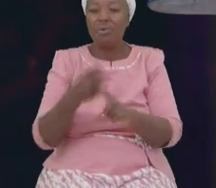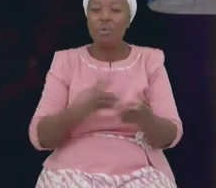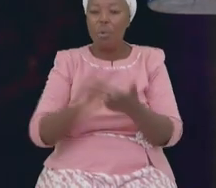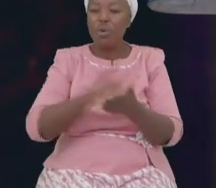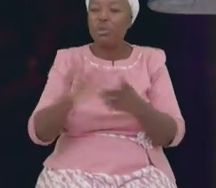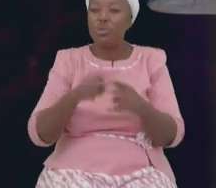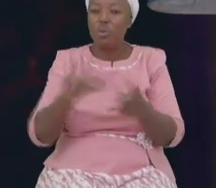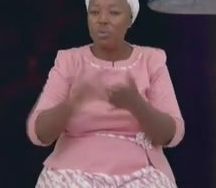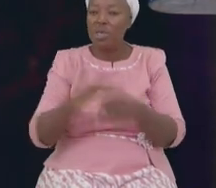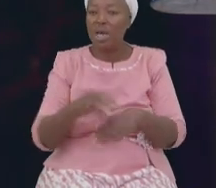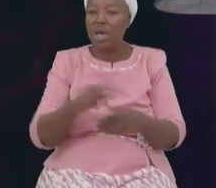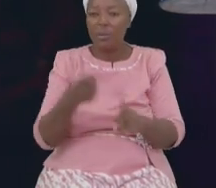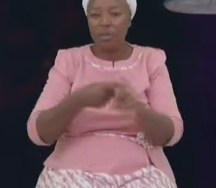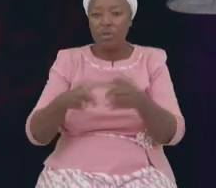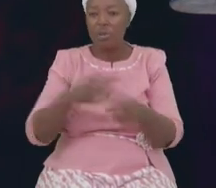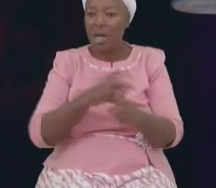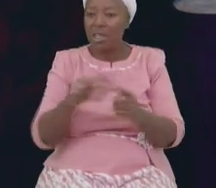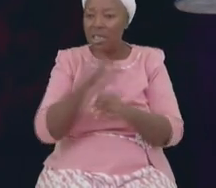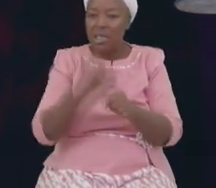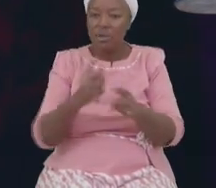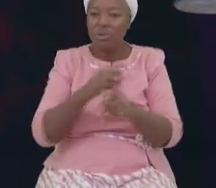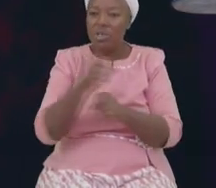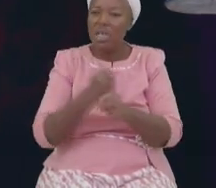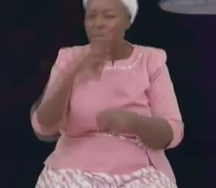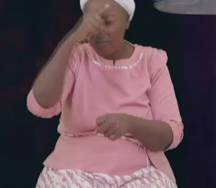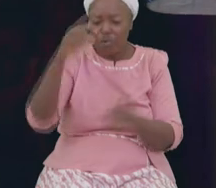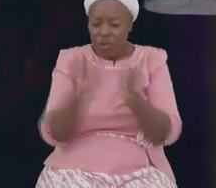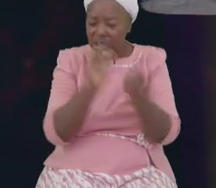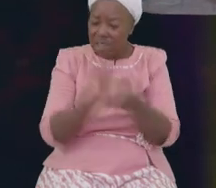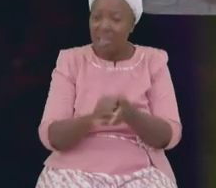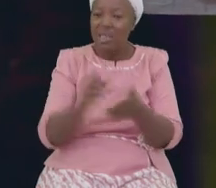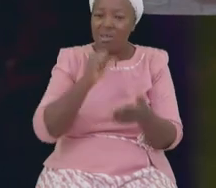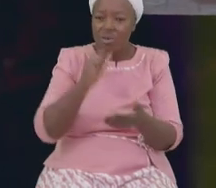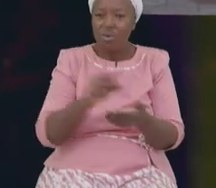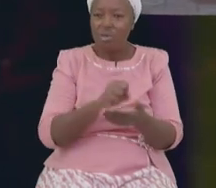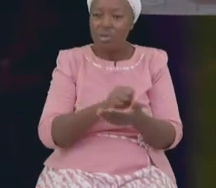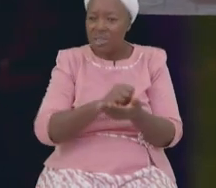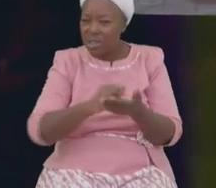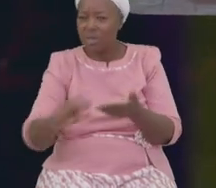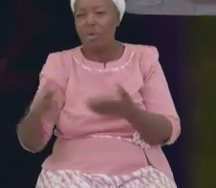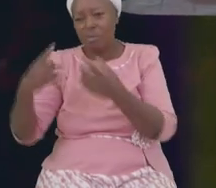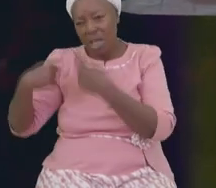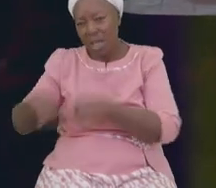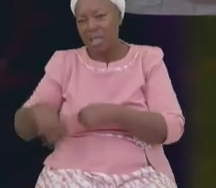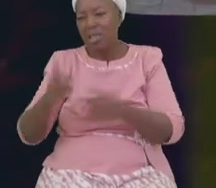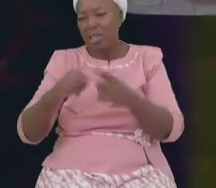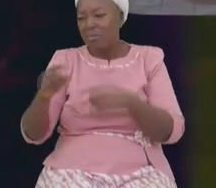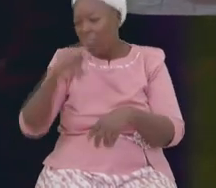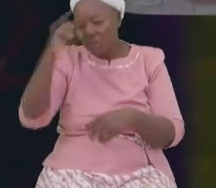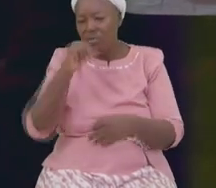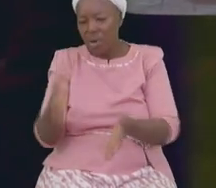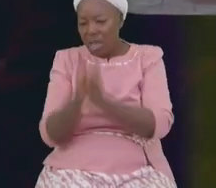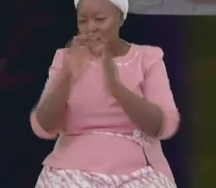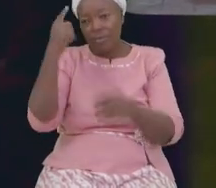an unsanctified heart, uncircumcised heart? Because they are not asking. They said, you know, Christ has provided it, and Christ